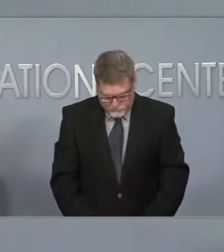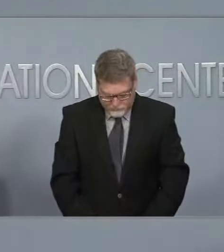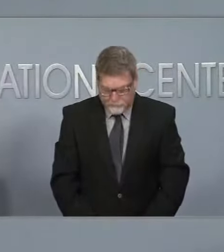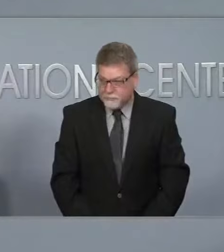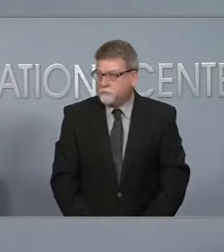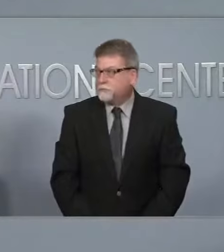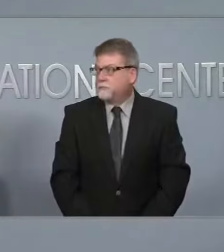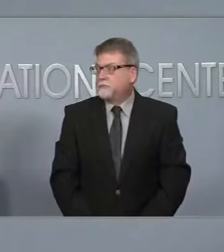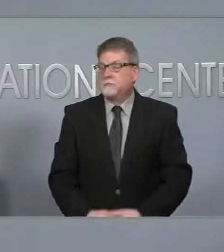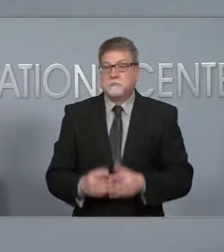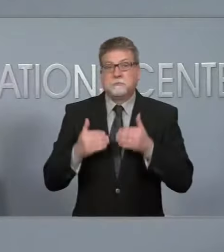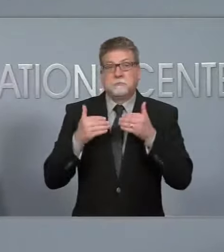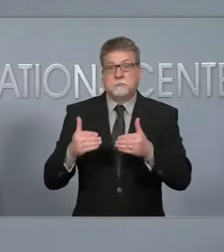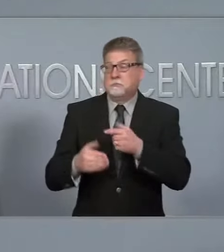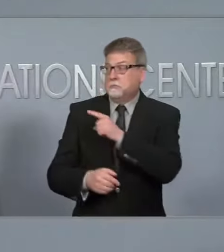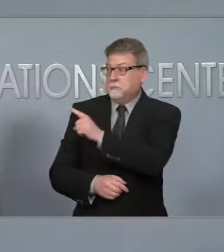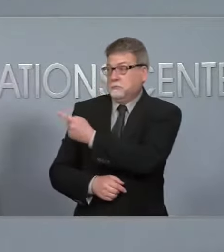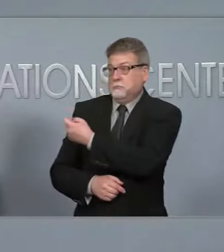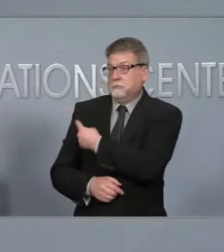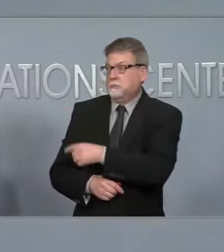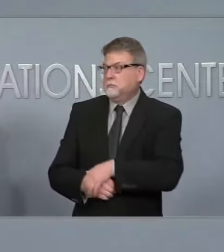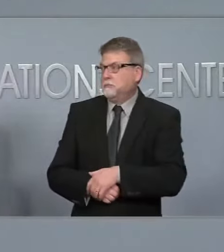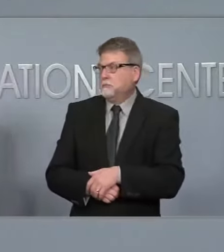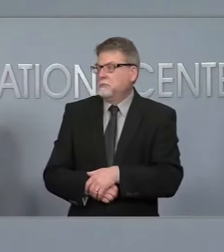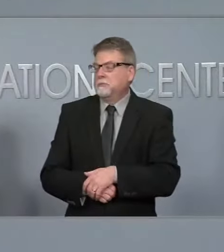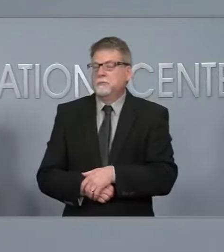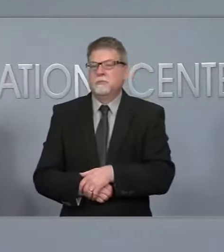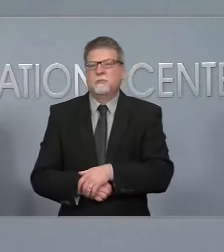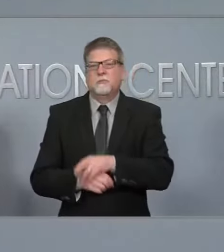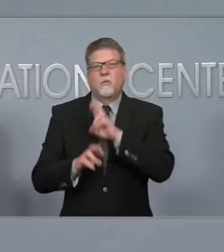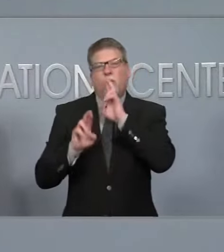Ms. Dawn. Okay, it's winding mine up.